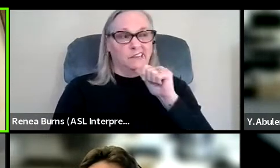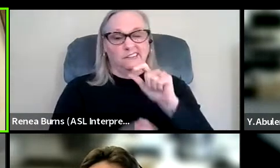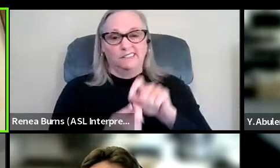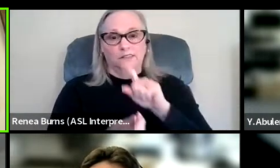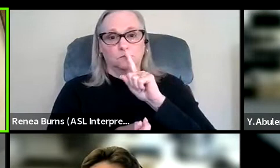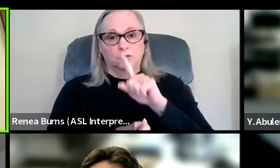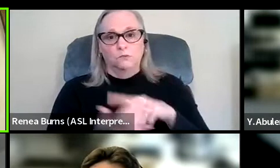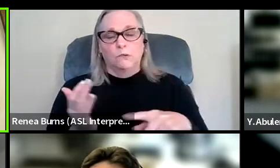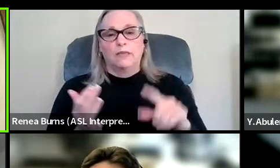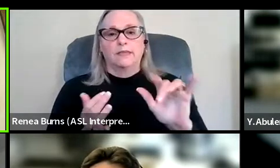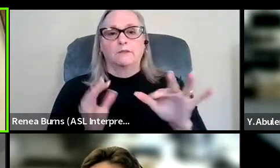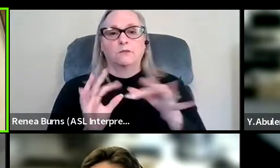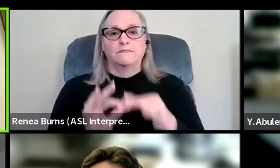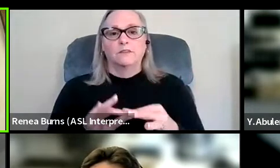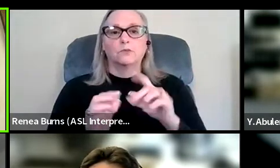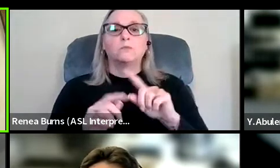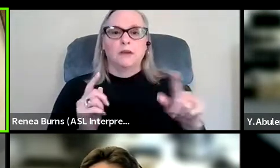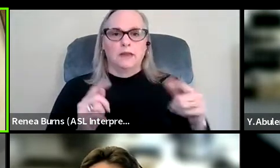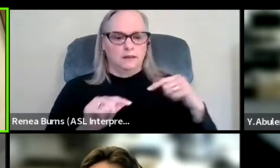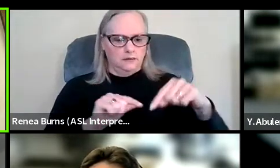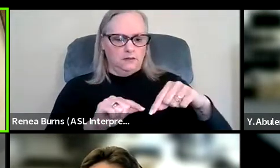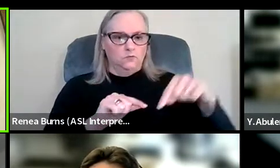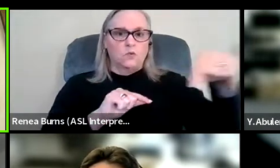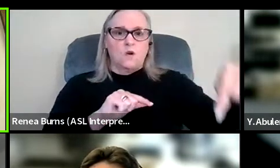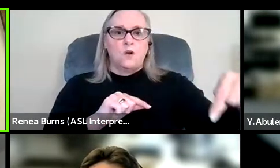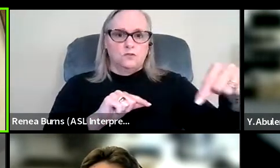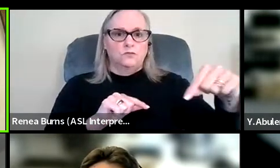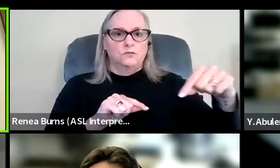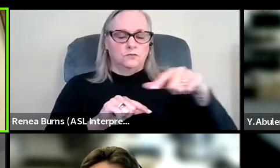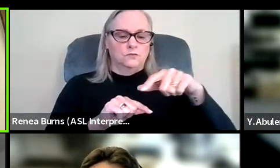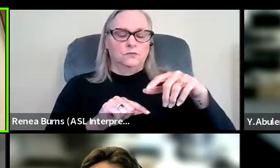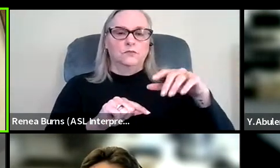adjacent spot across the alley, and that will be